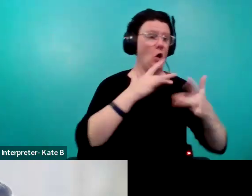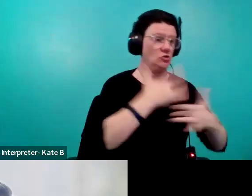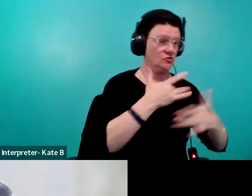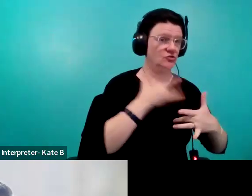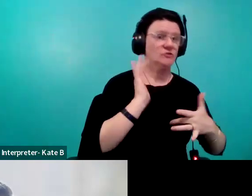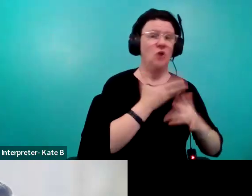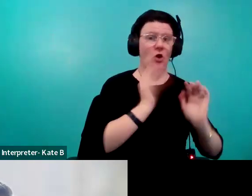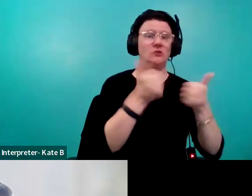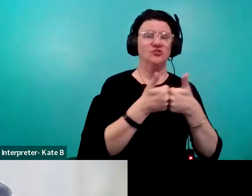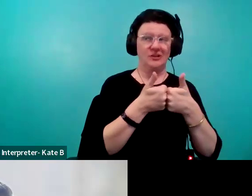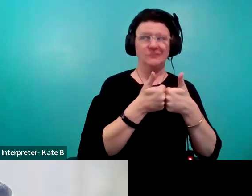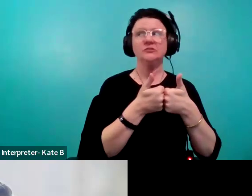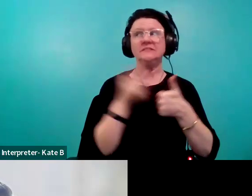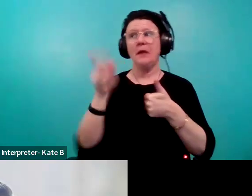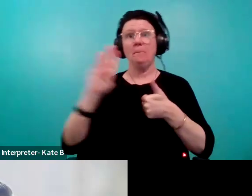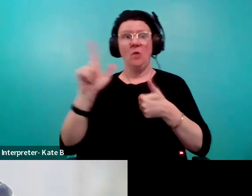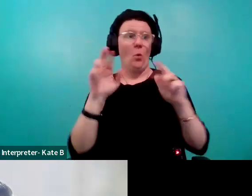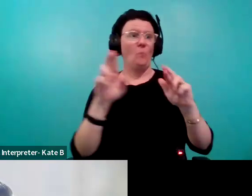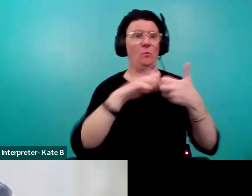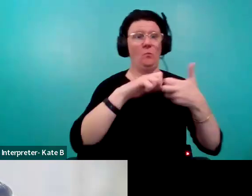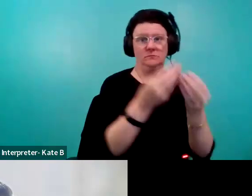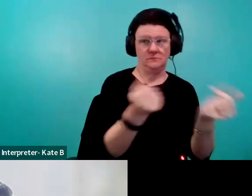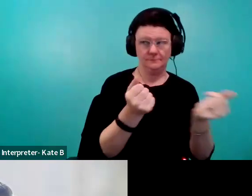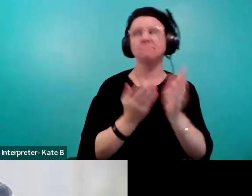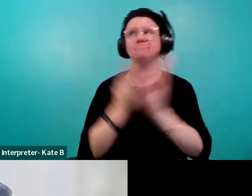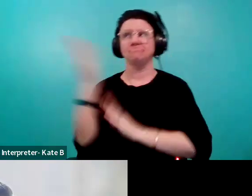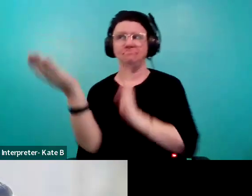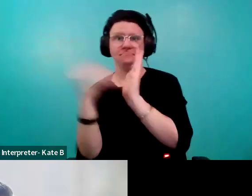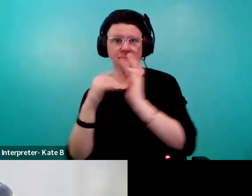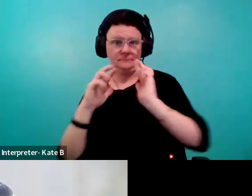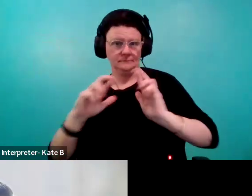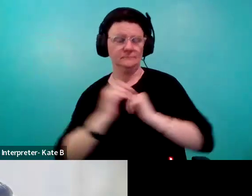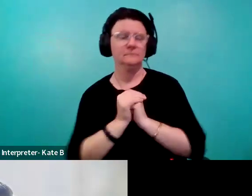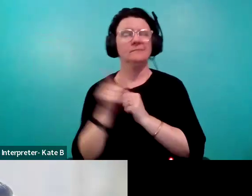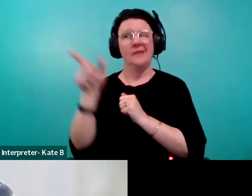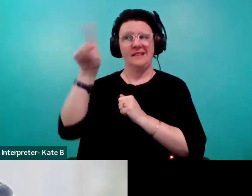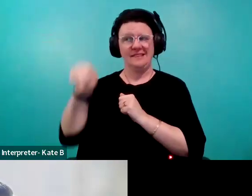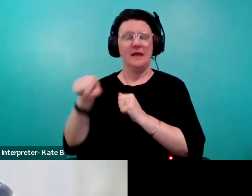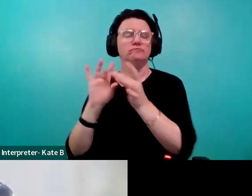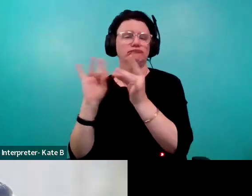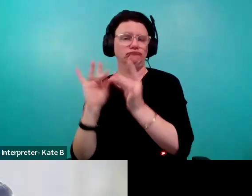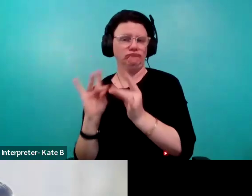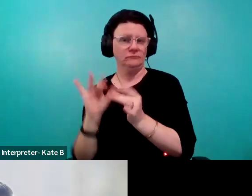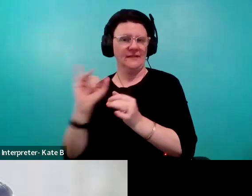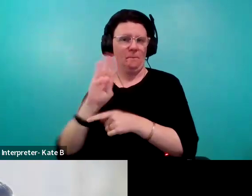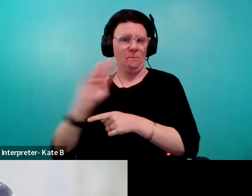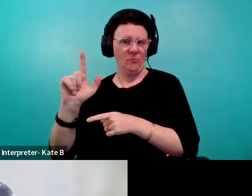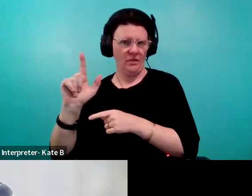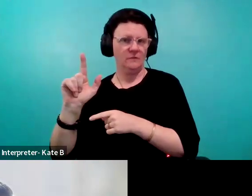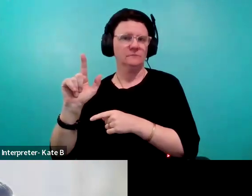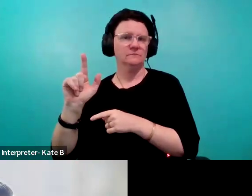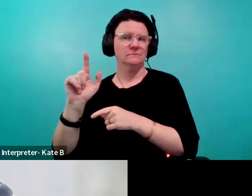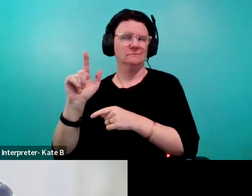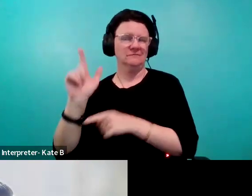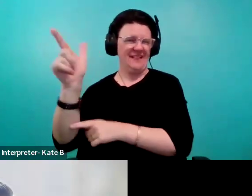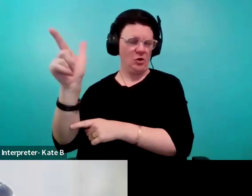up in the past and are bringing up again today. So we'll have them comment specifically on those bills and legislation at the